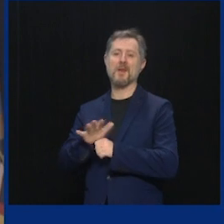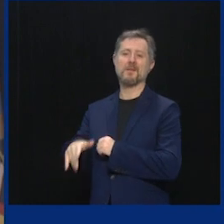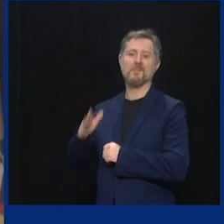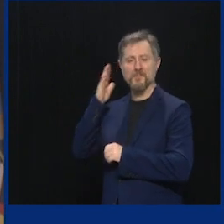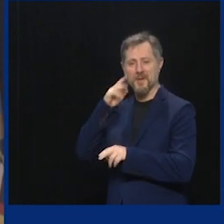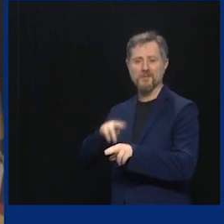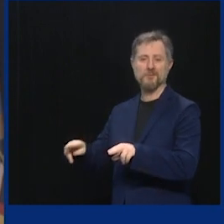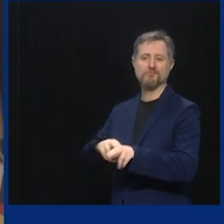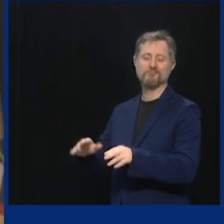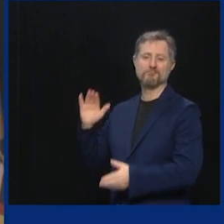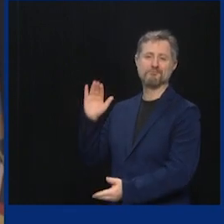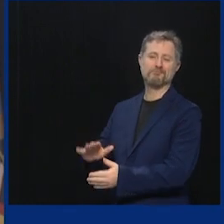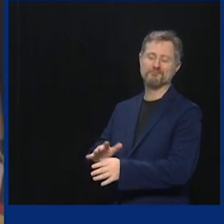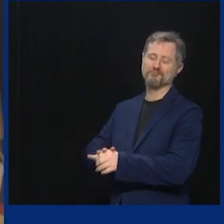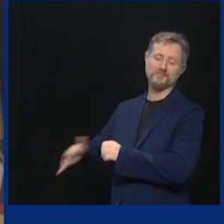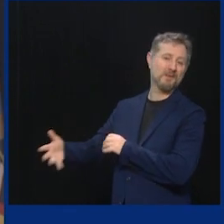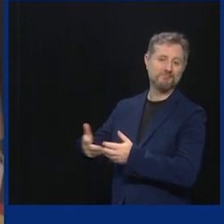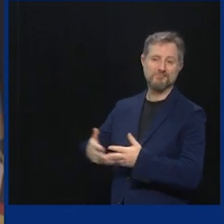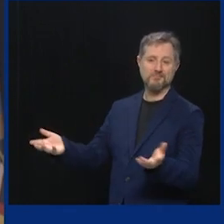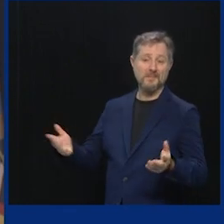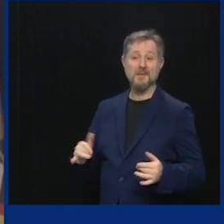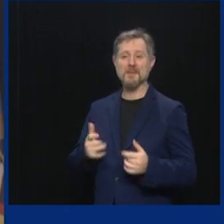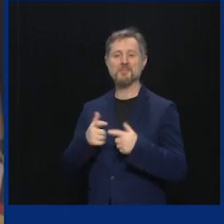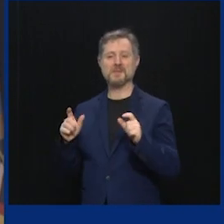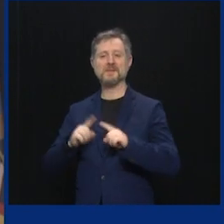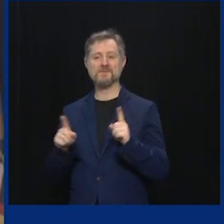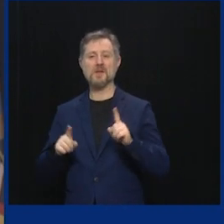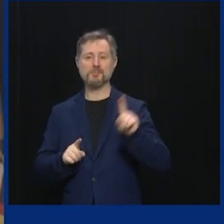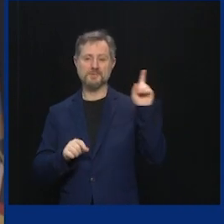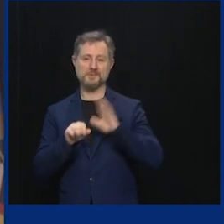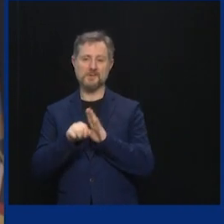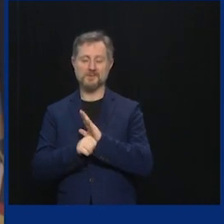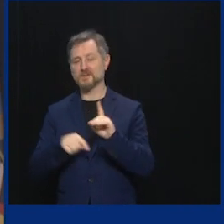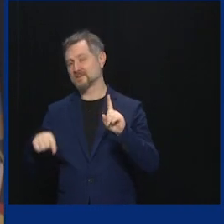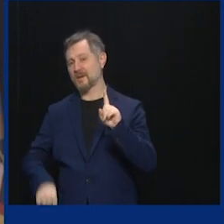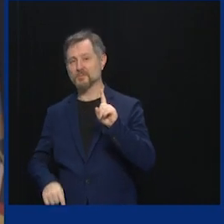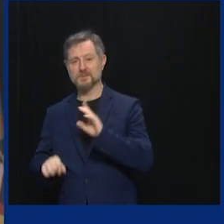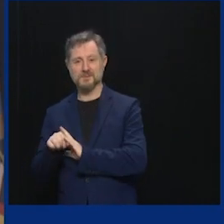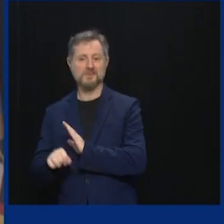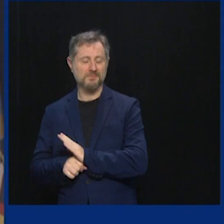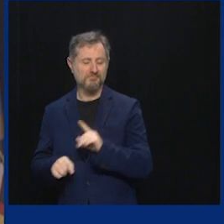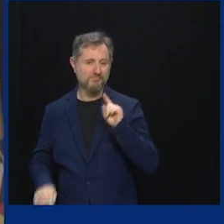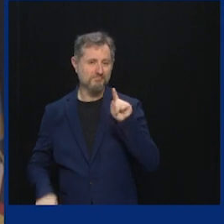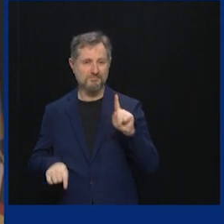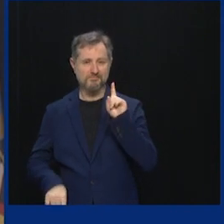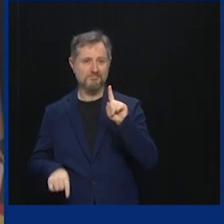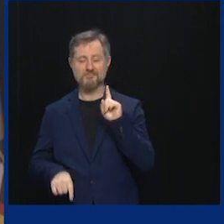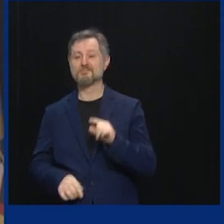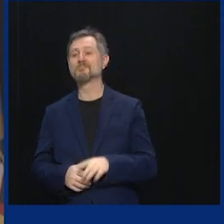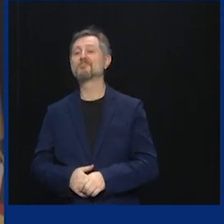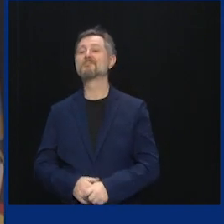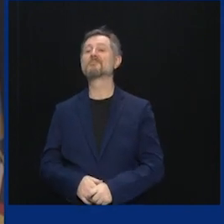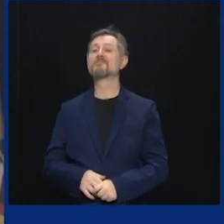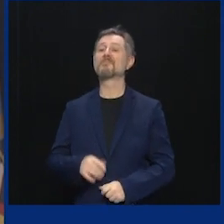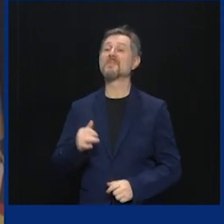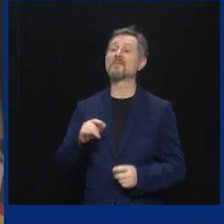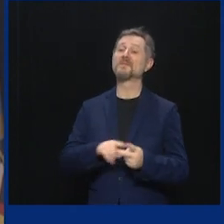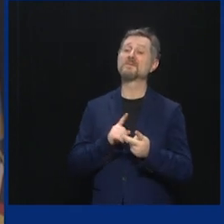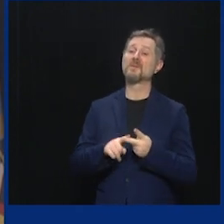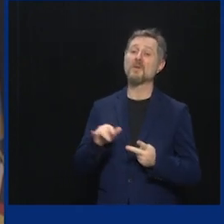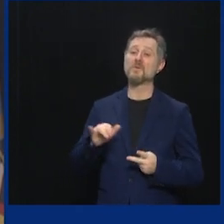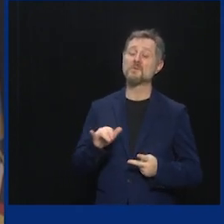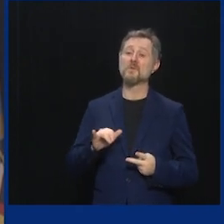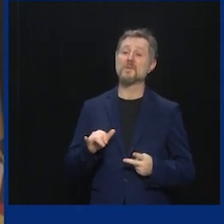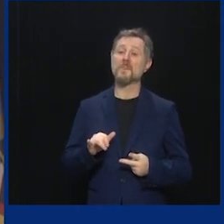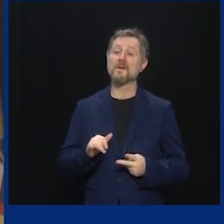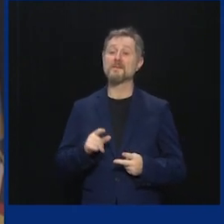that is number one, the differential between upstate and downstate in one sense. Also, with respect to the